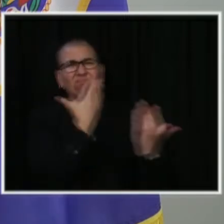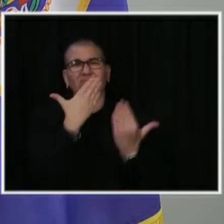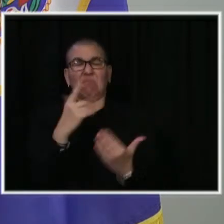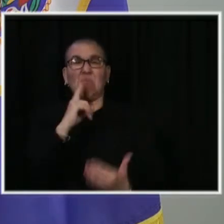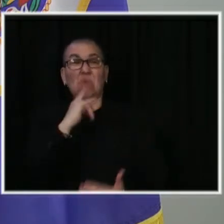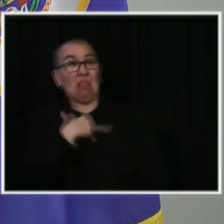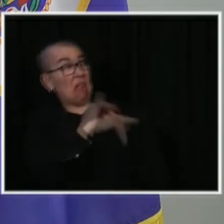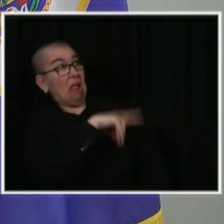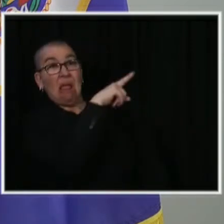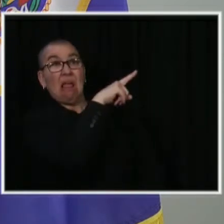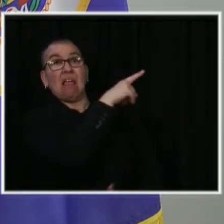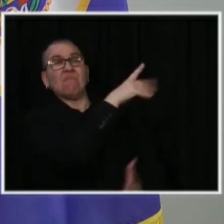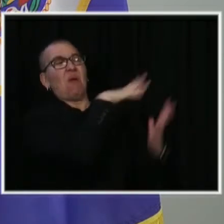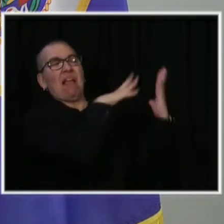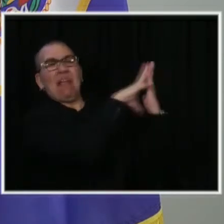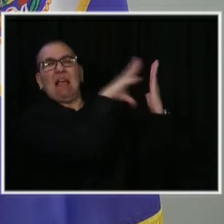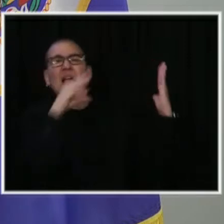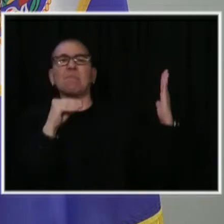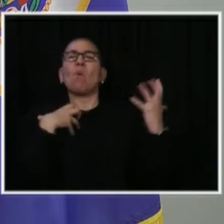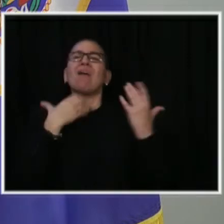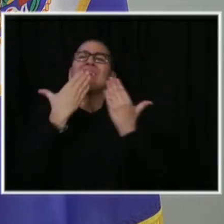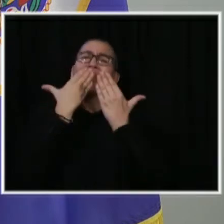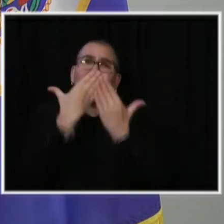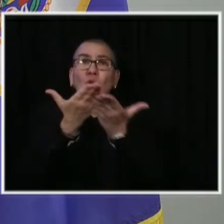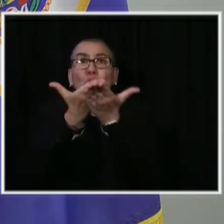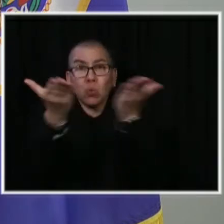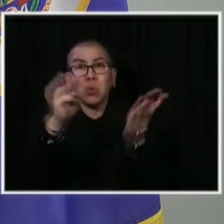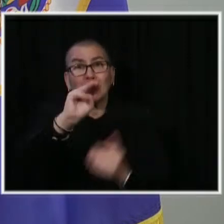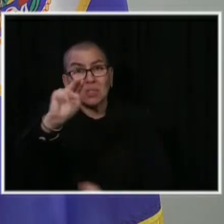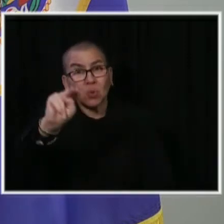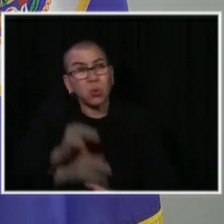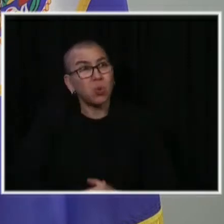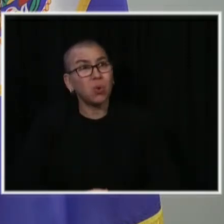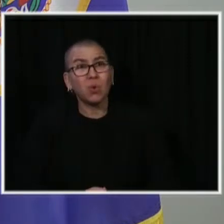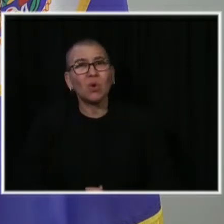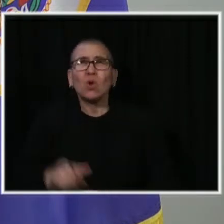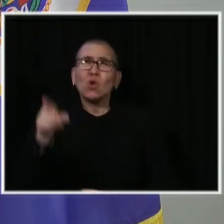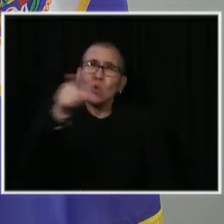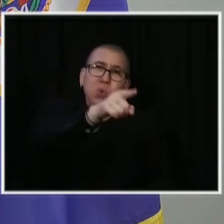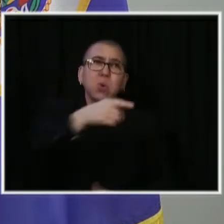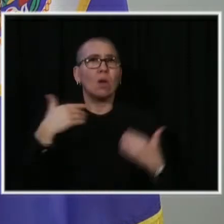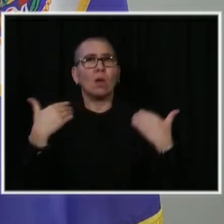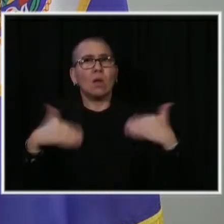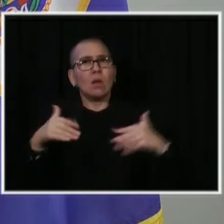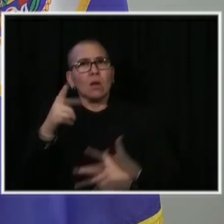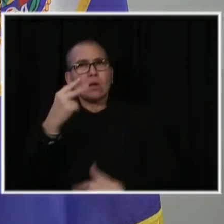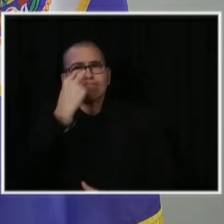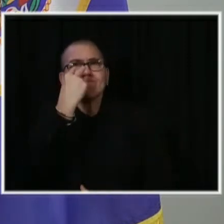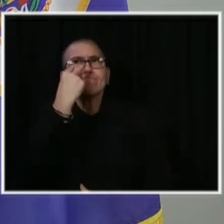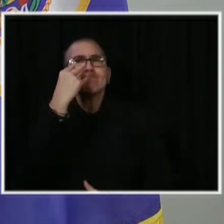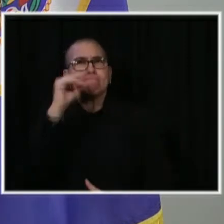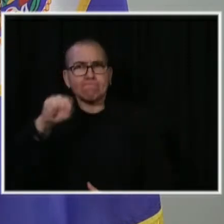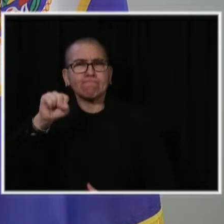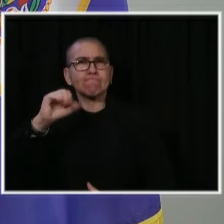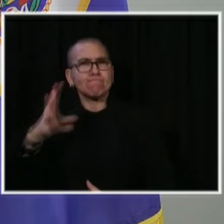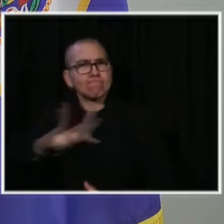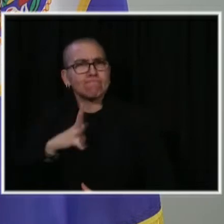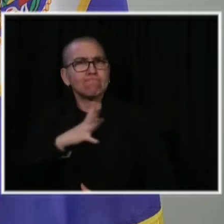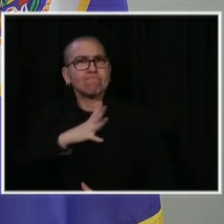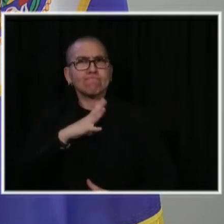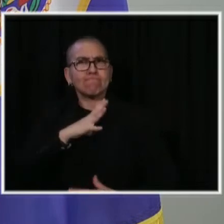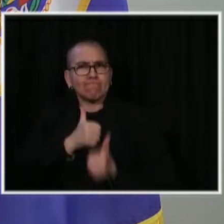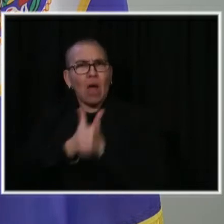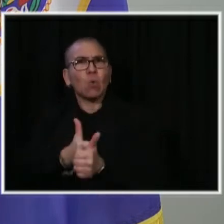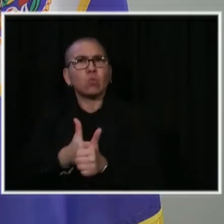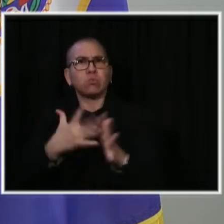today because of you, because of all the things that Minnesotans have done right. We've done the health mitigations as